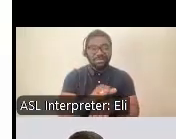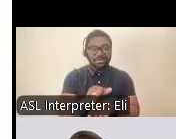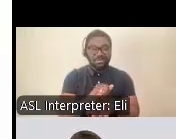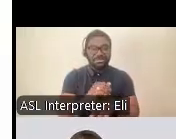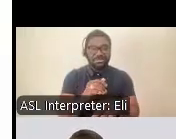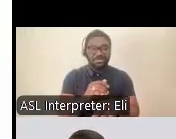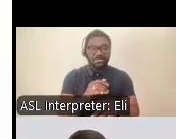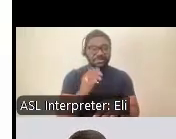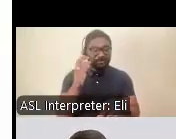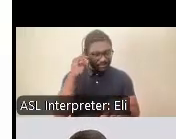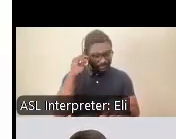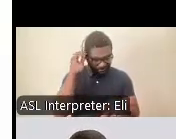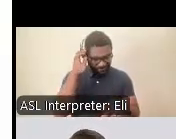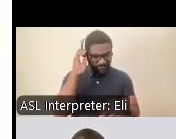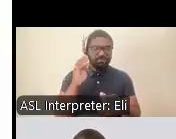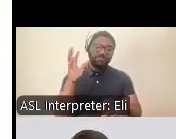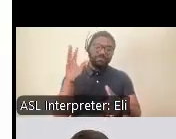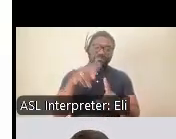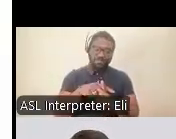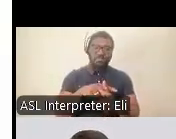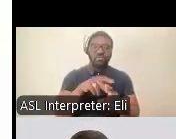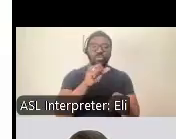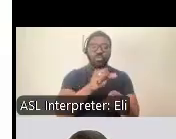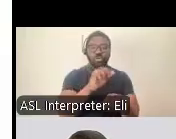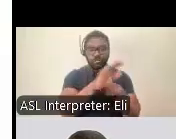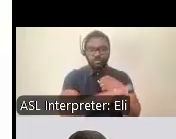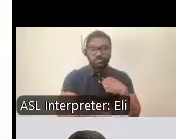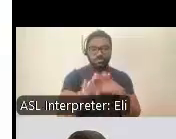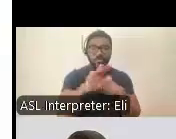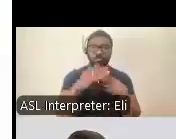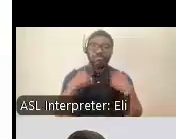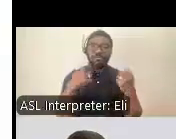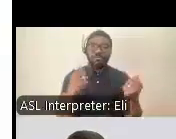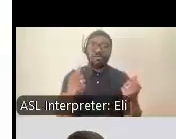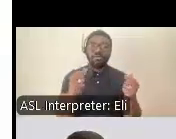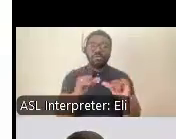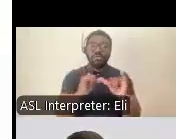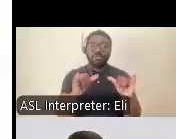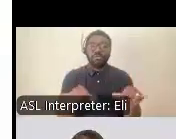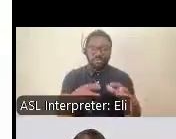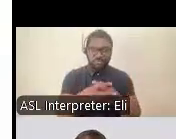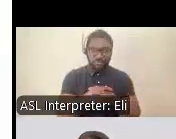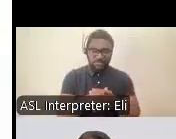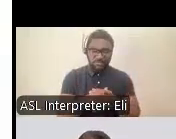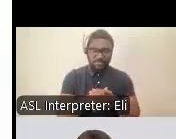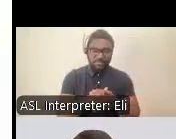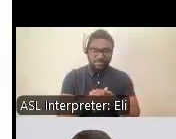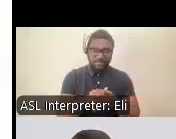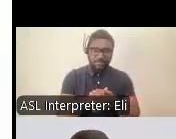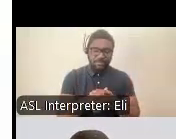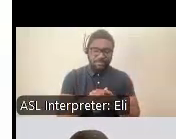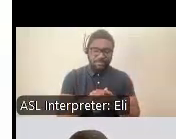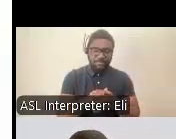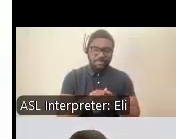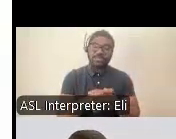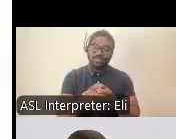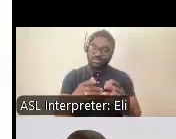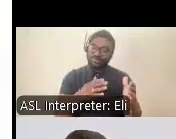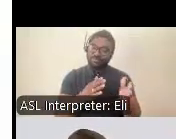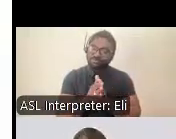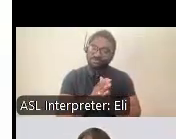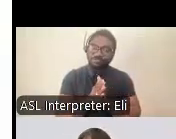workforce and behavioral health systems, and she is passionate about building employment opportunities for those with mental health